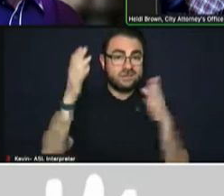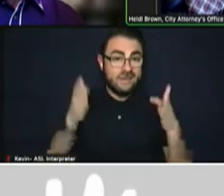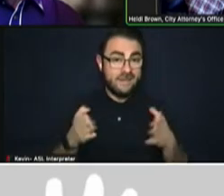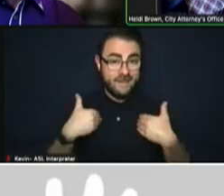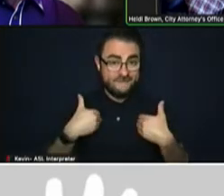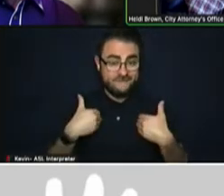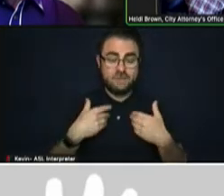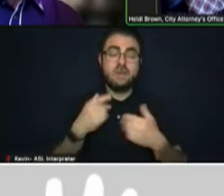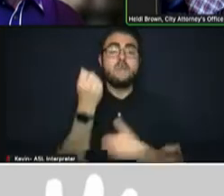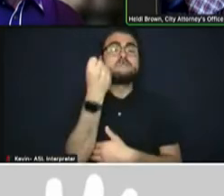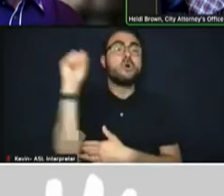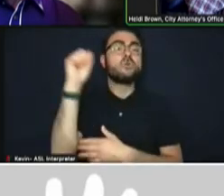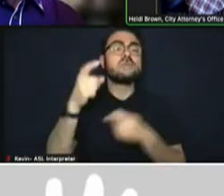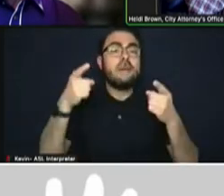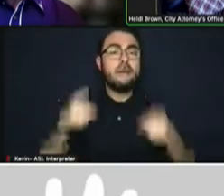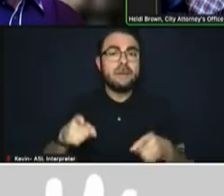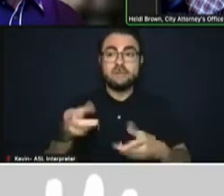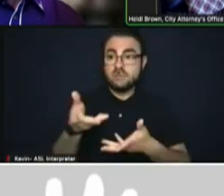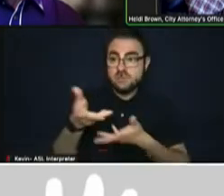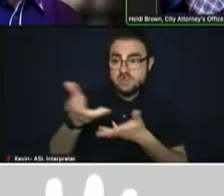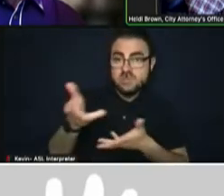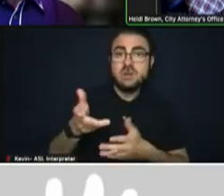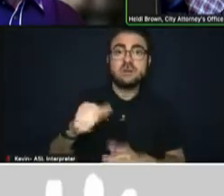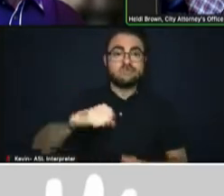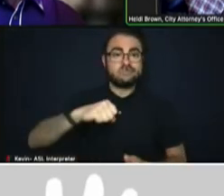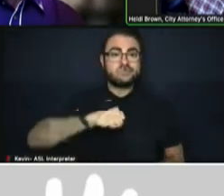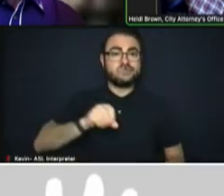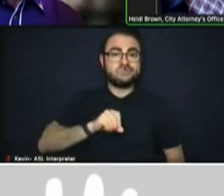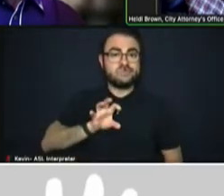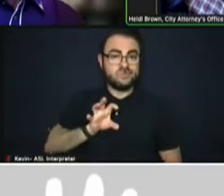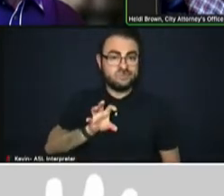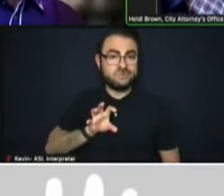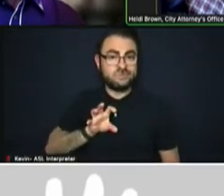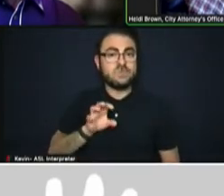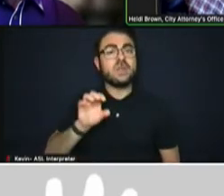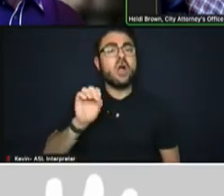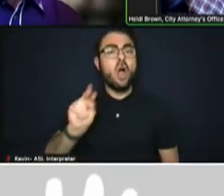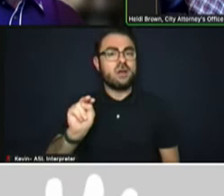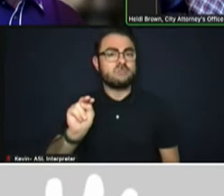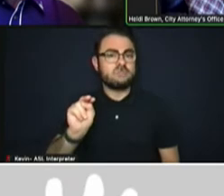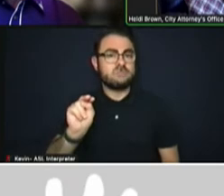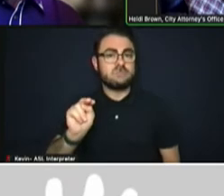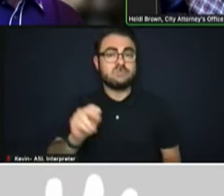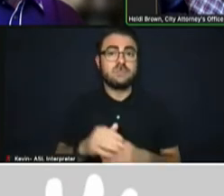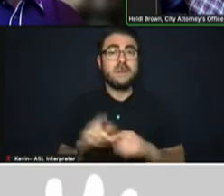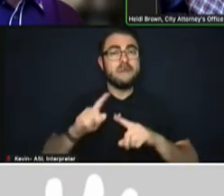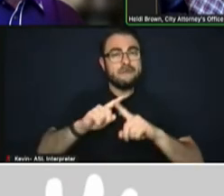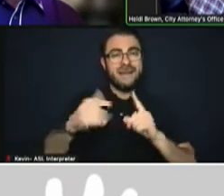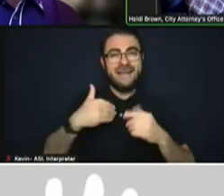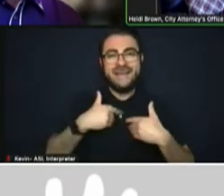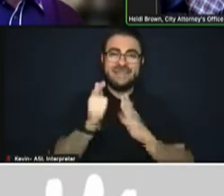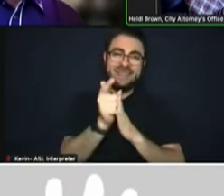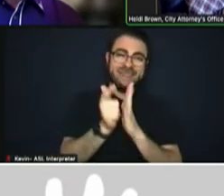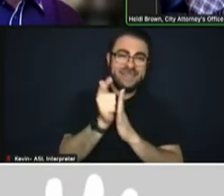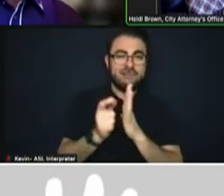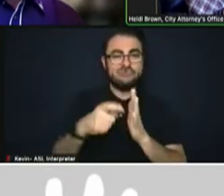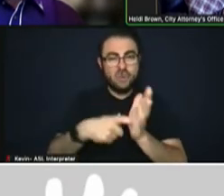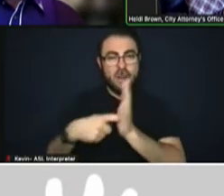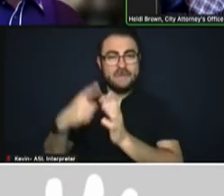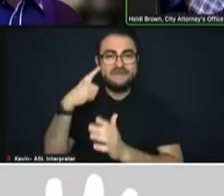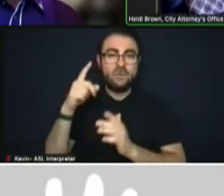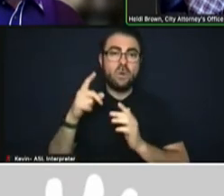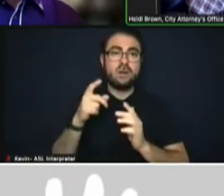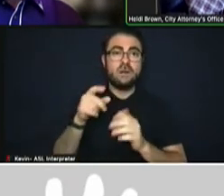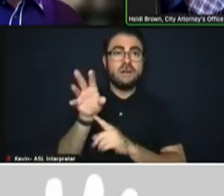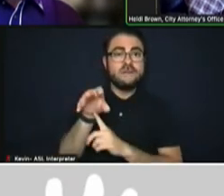because there are some legal limitations on recording people engaged in protests. And so the